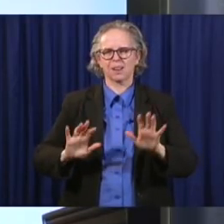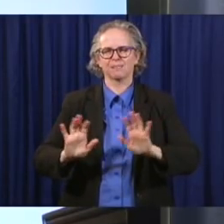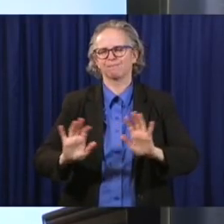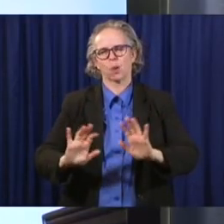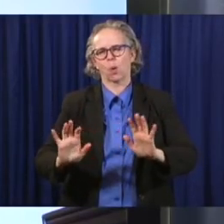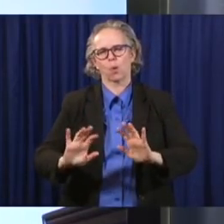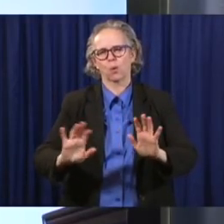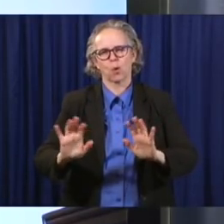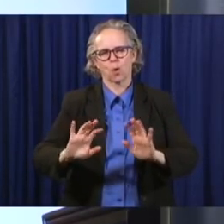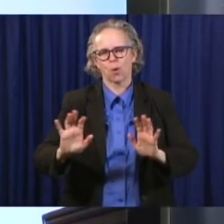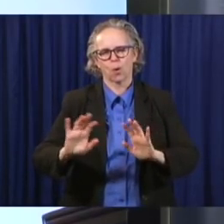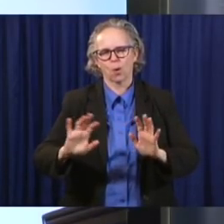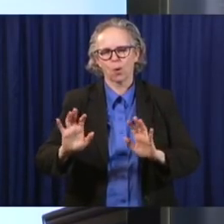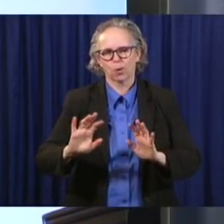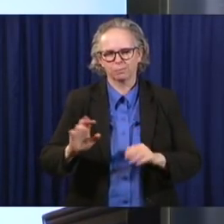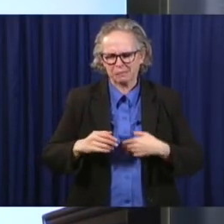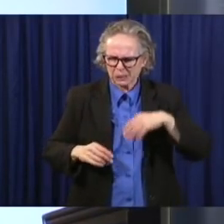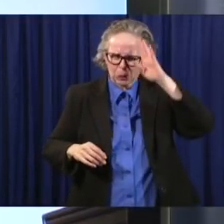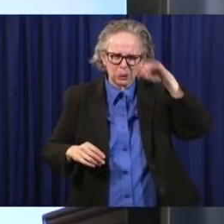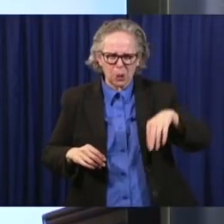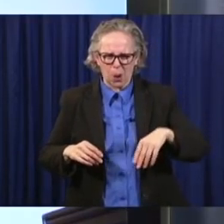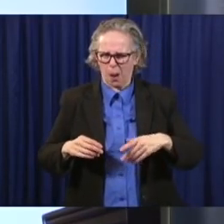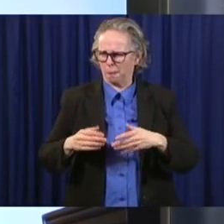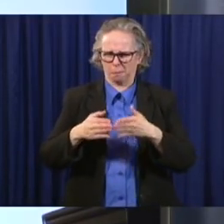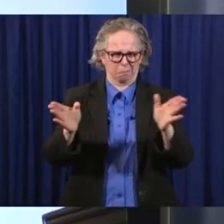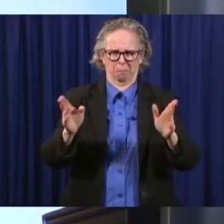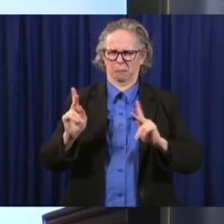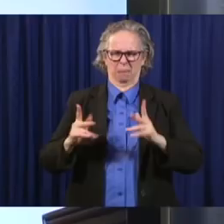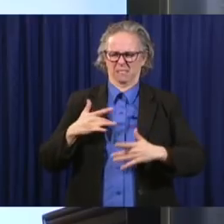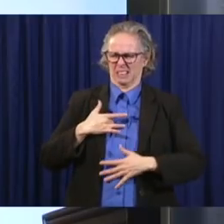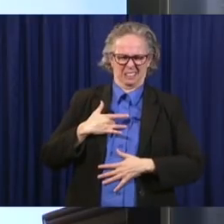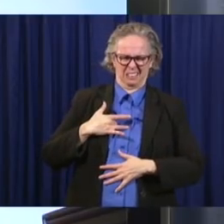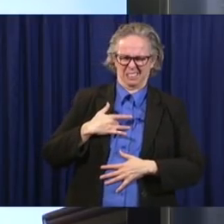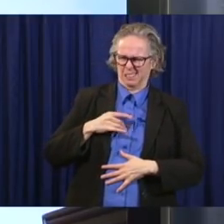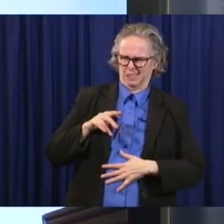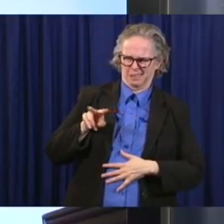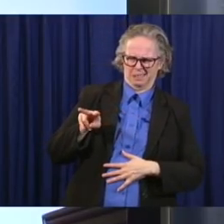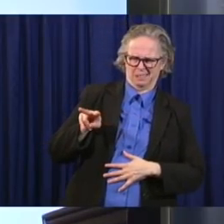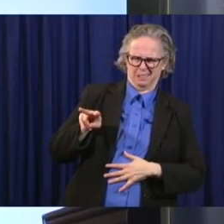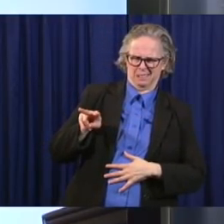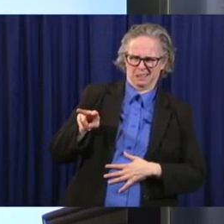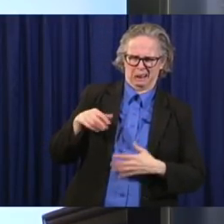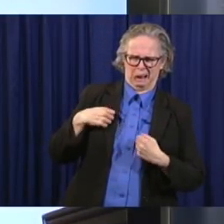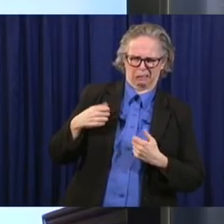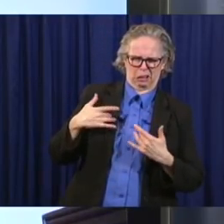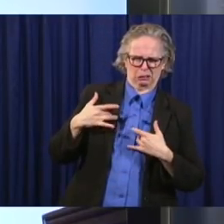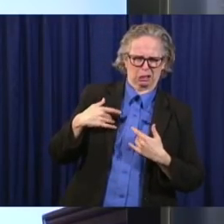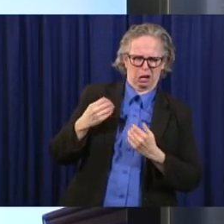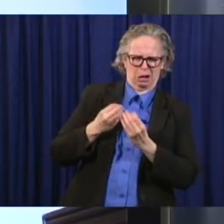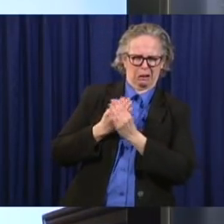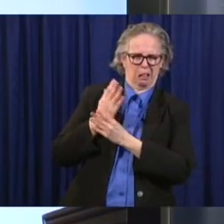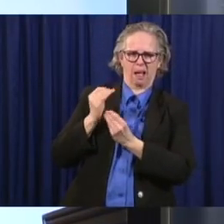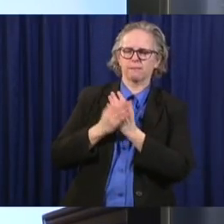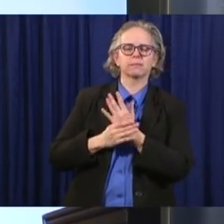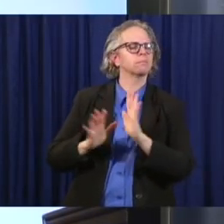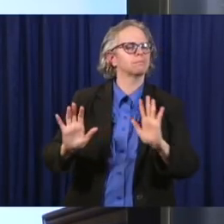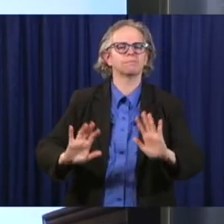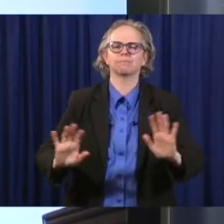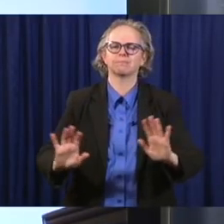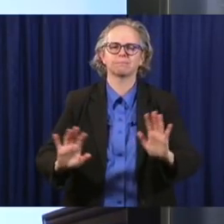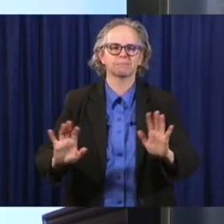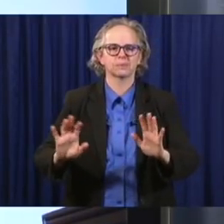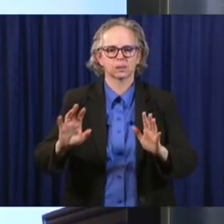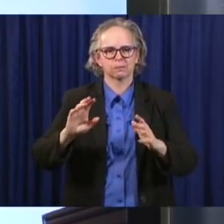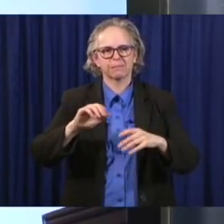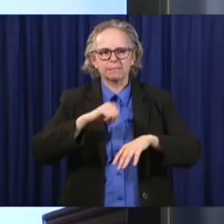public sees that, and there's a lot of concern around it. But there are very clear guidelines in food safety code that already